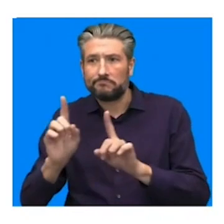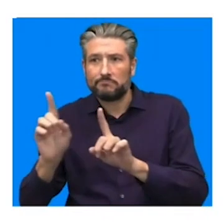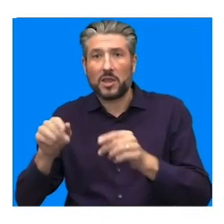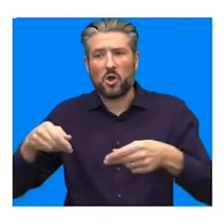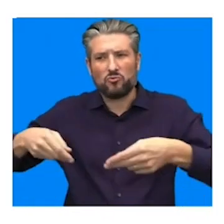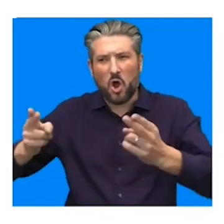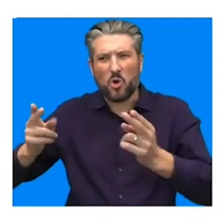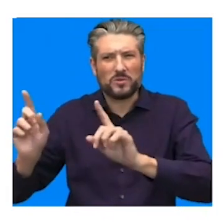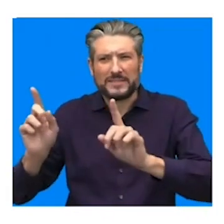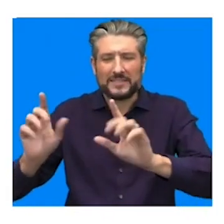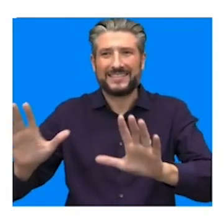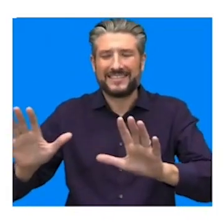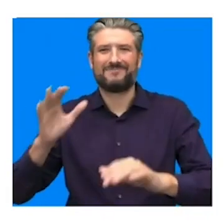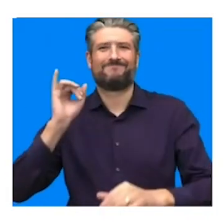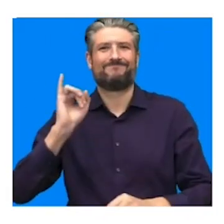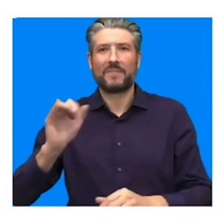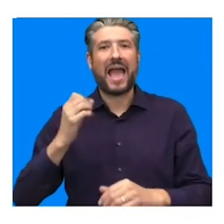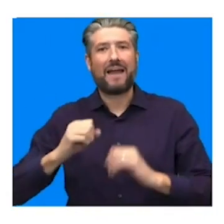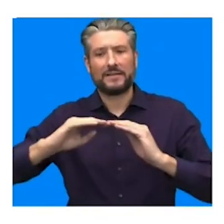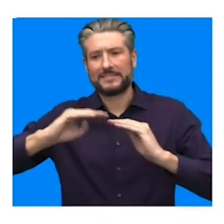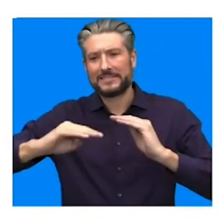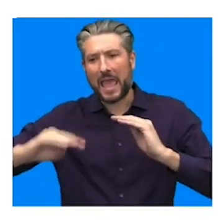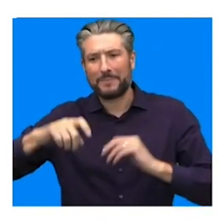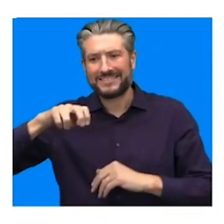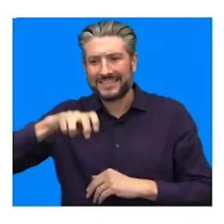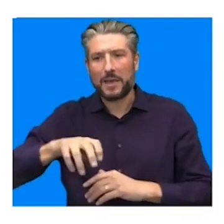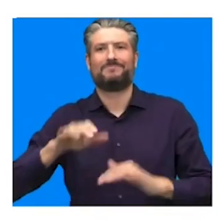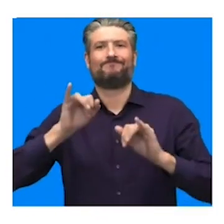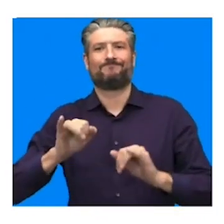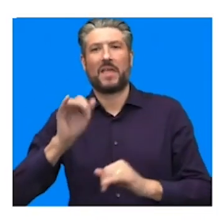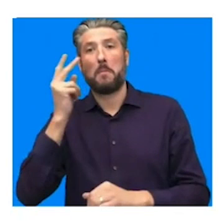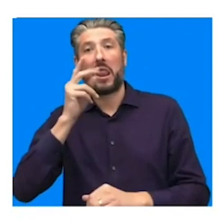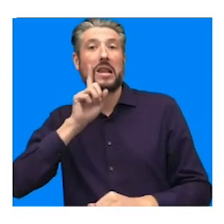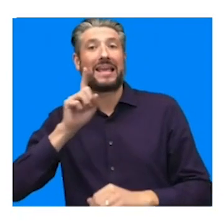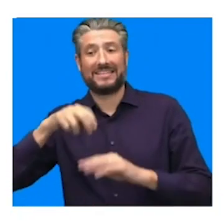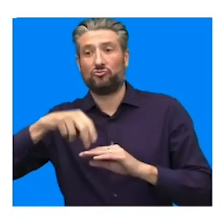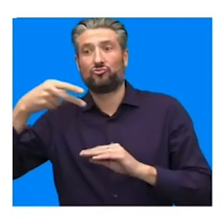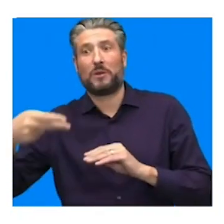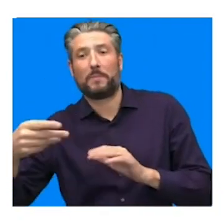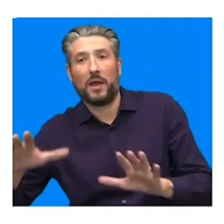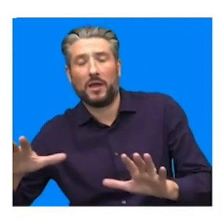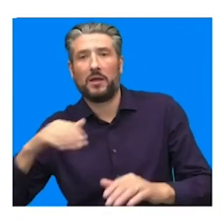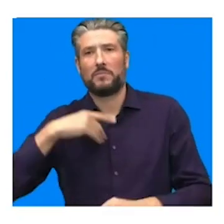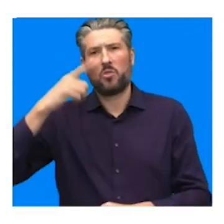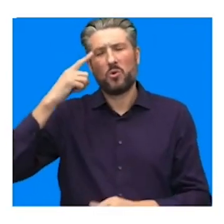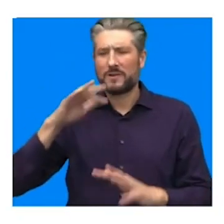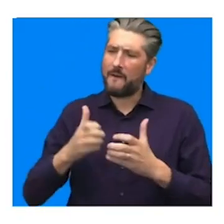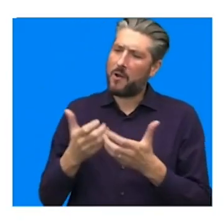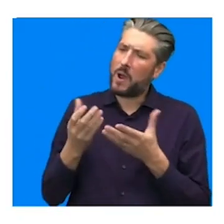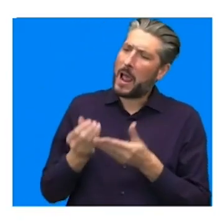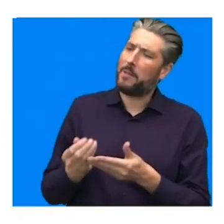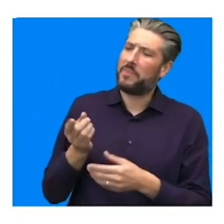lady tripped over, and I thought, what could I do to help? Wow, right. So just an everyday occurrence that you thought might be helpful.